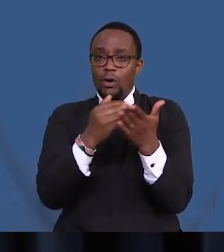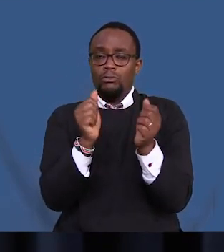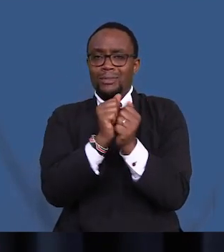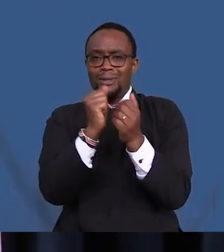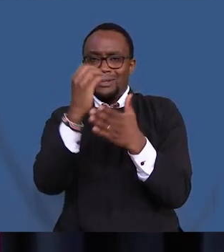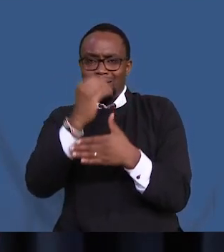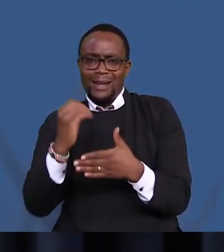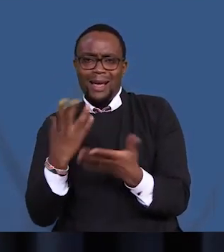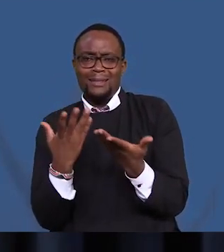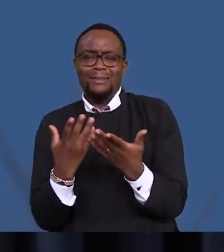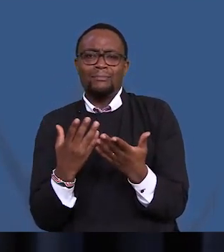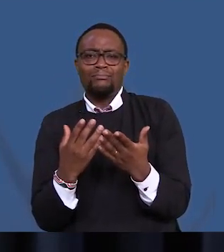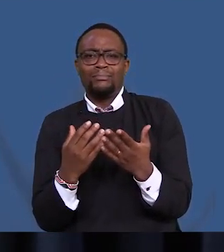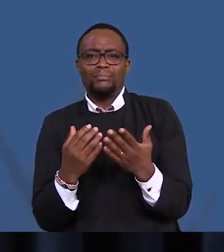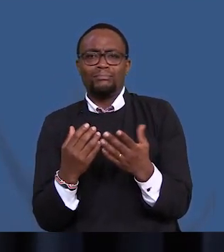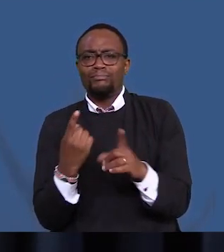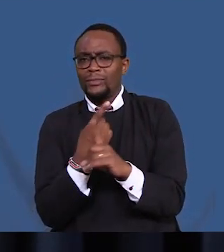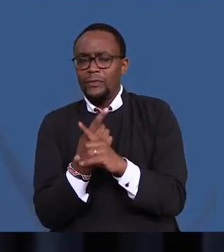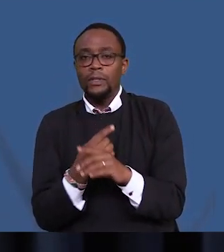organ restoration is